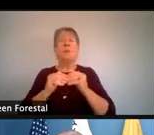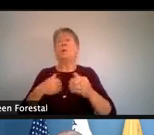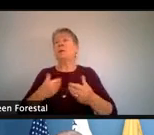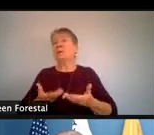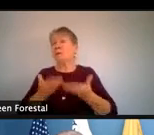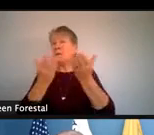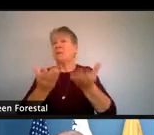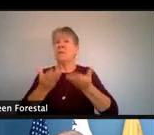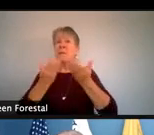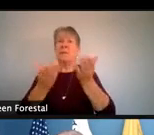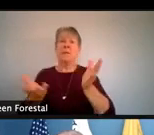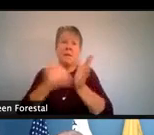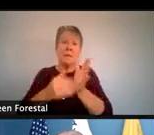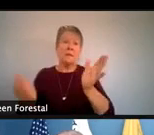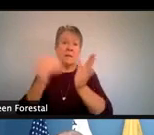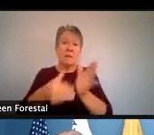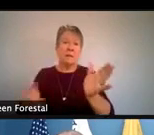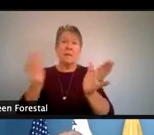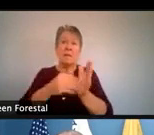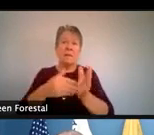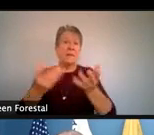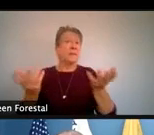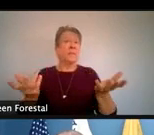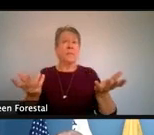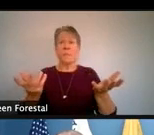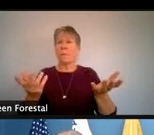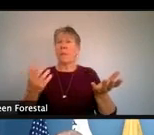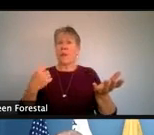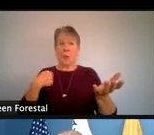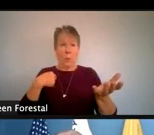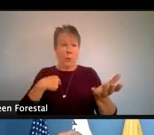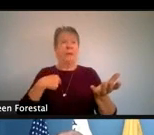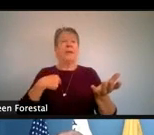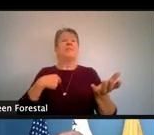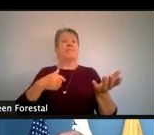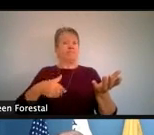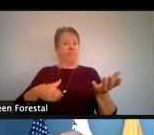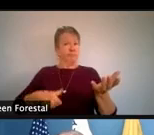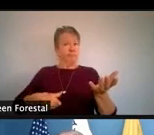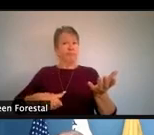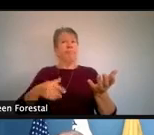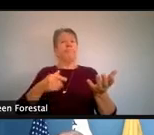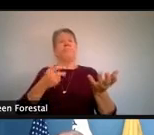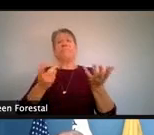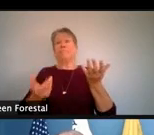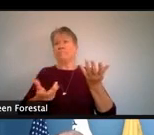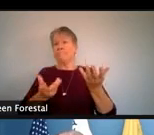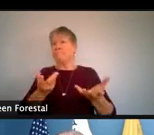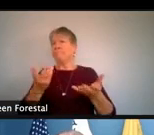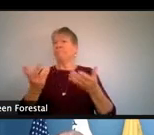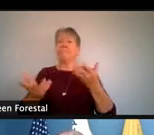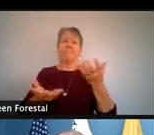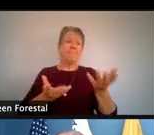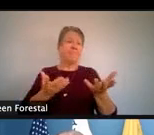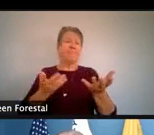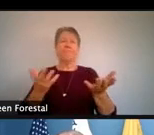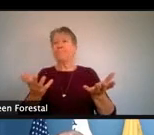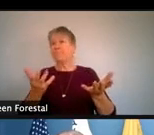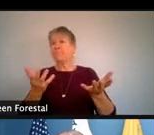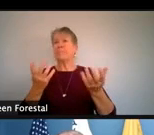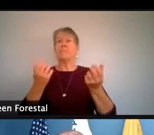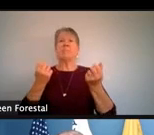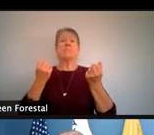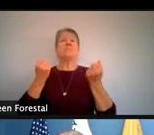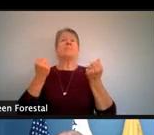It continues to feel to us is that a lot of these cases are coming out